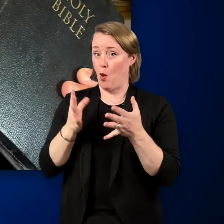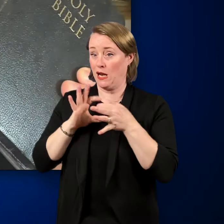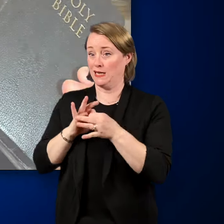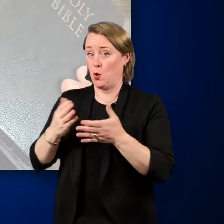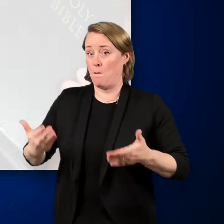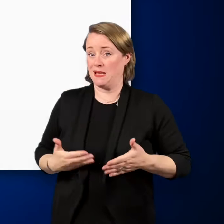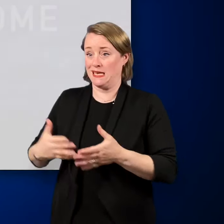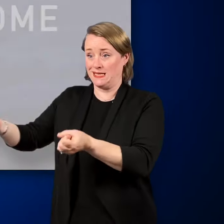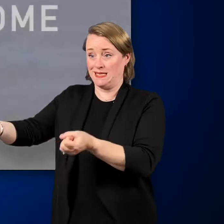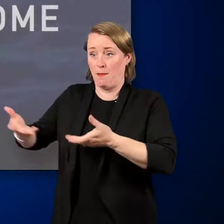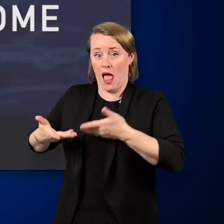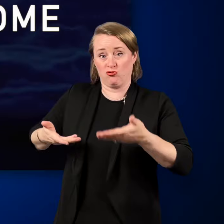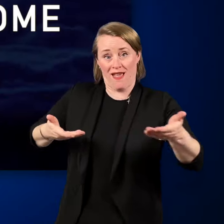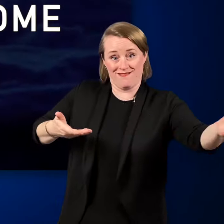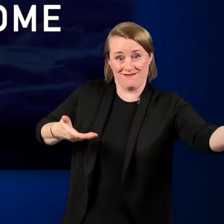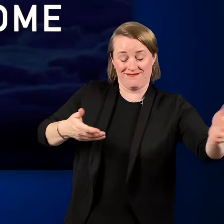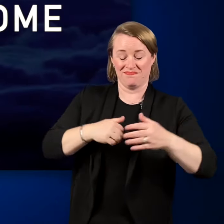chain.